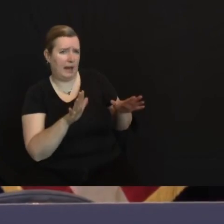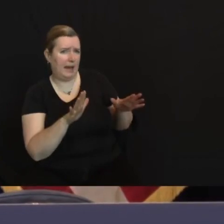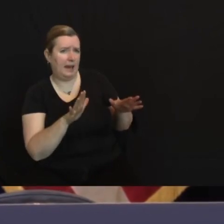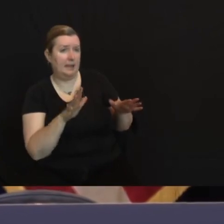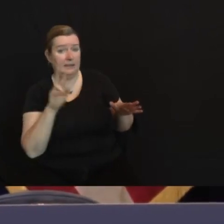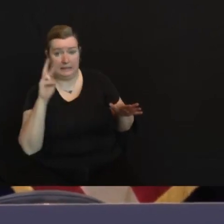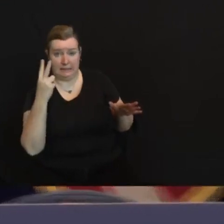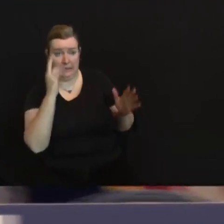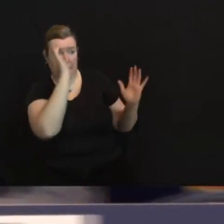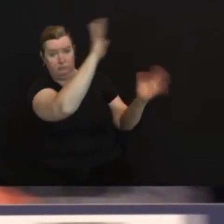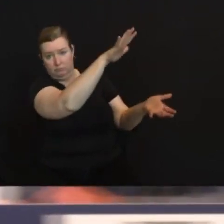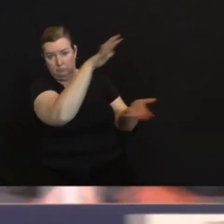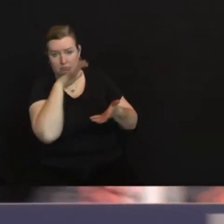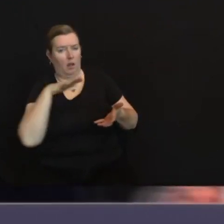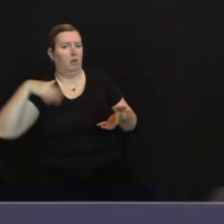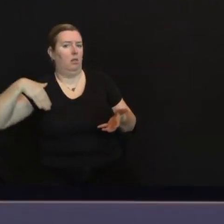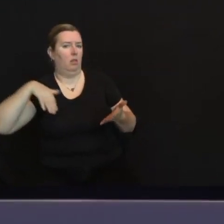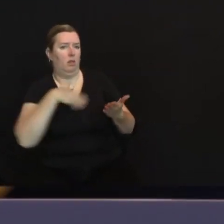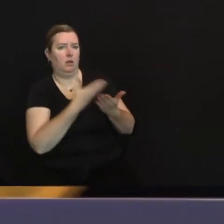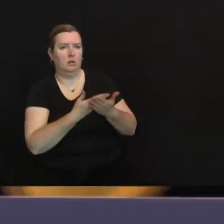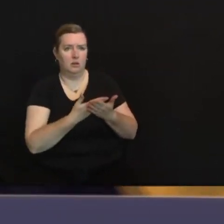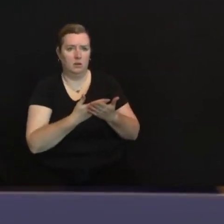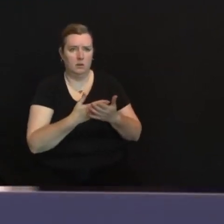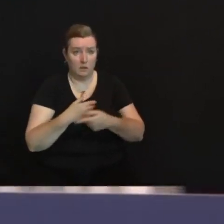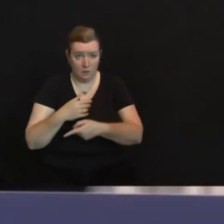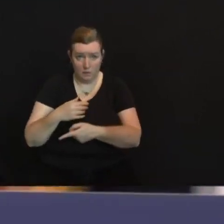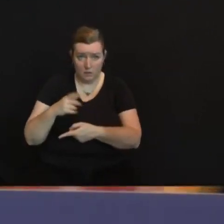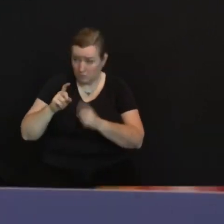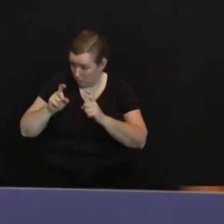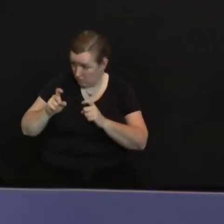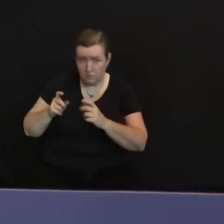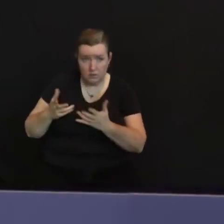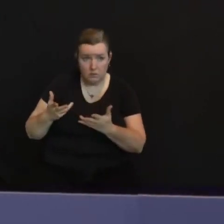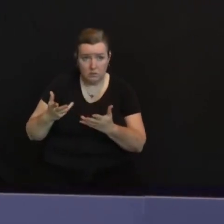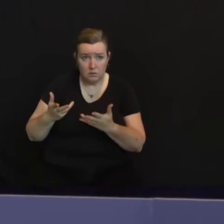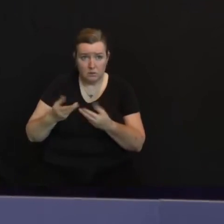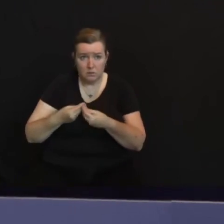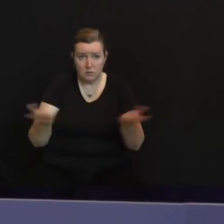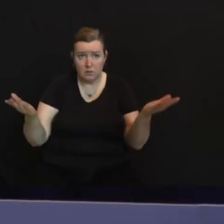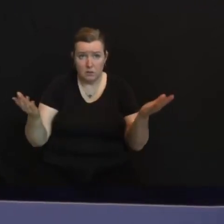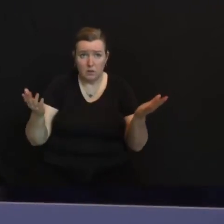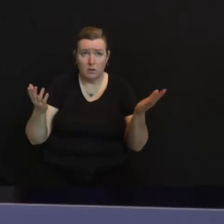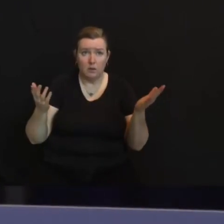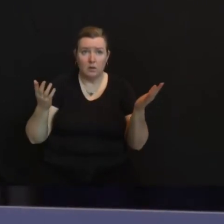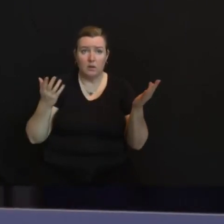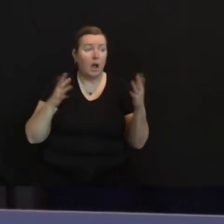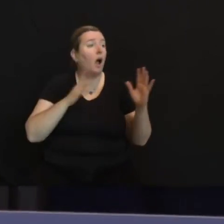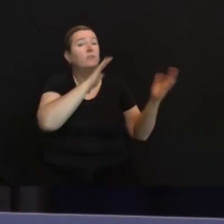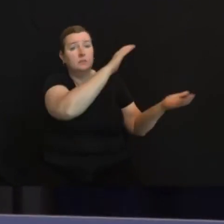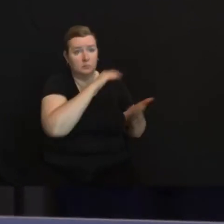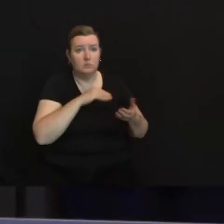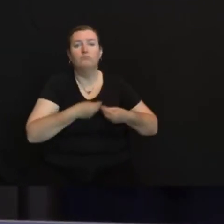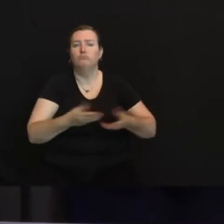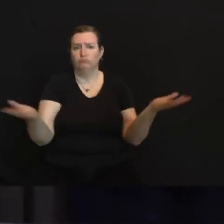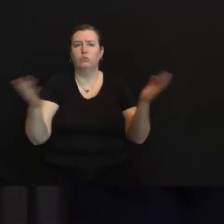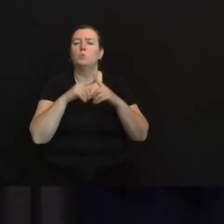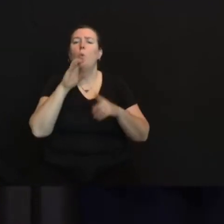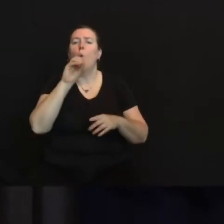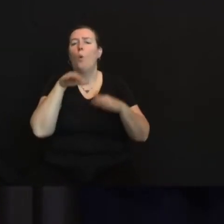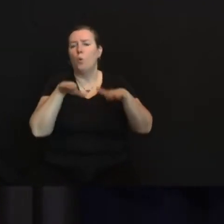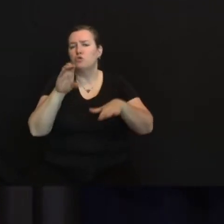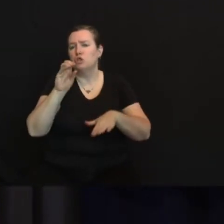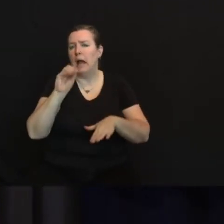deployed, Judy, correct? The first tranche, I don't know the number, but they were deployed to Ocean County by